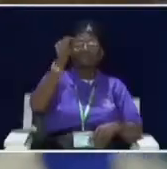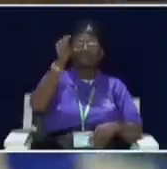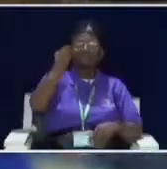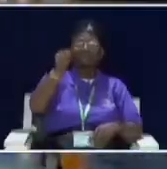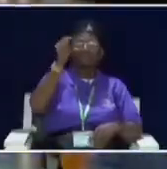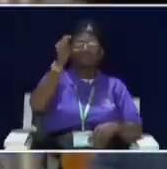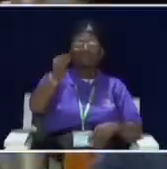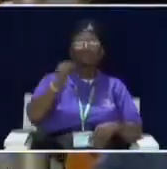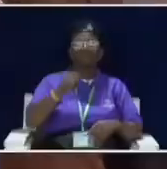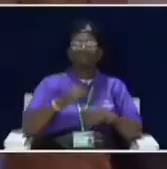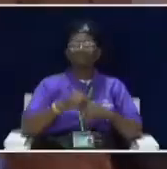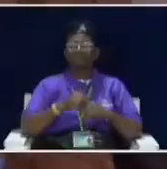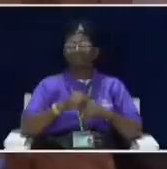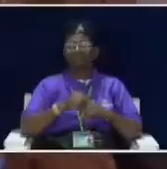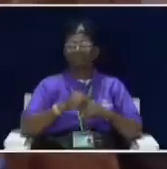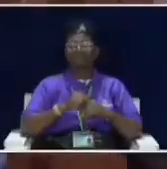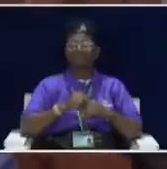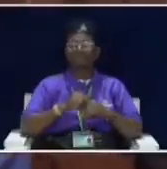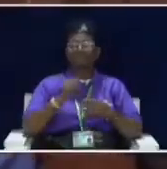ẹ̀rí.